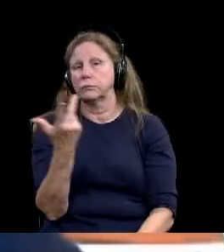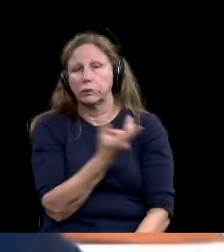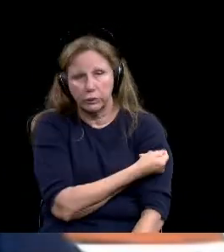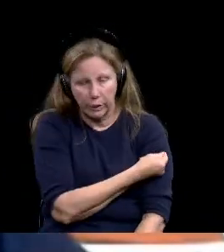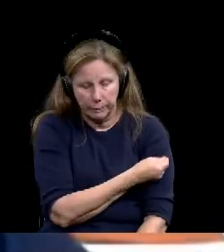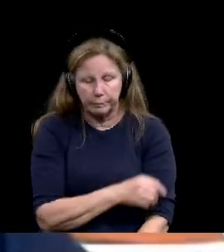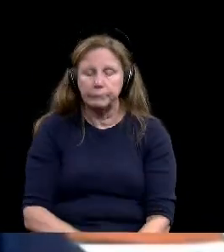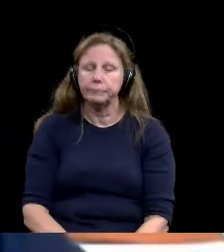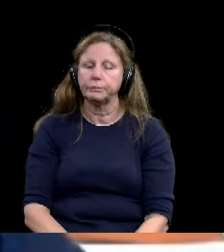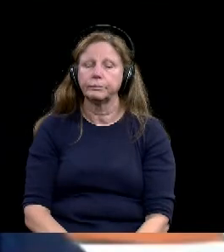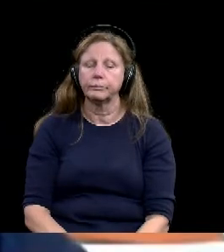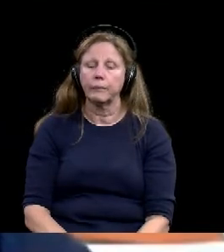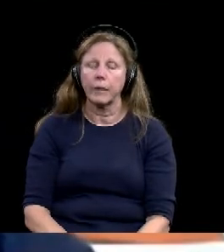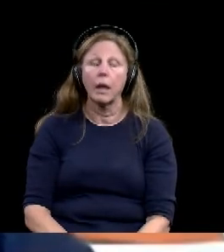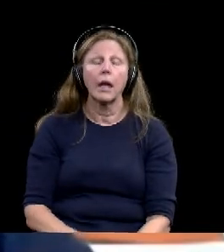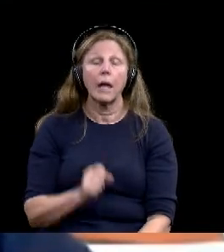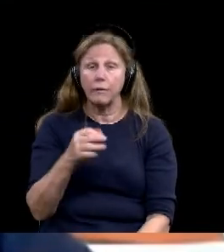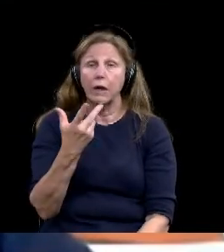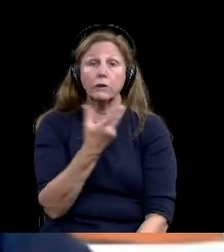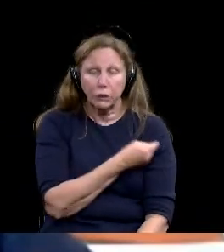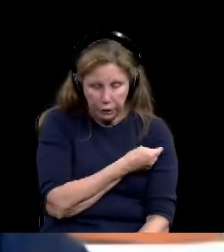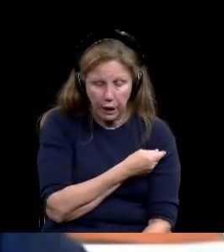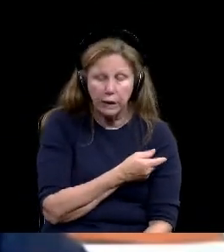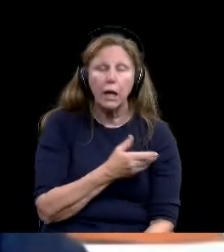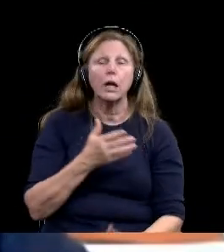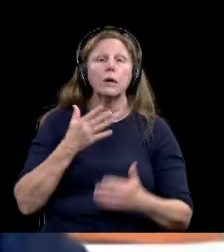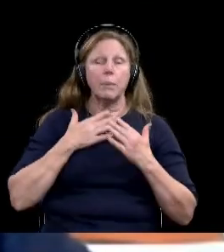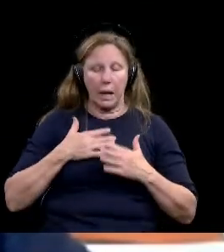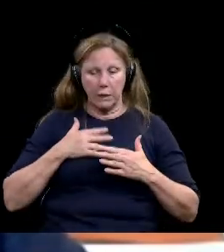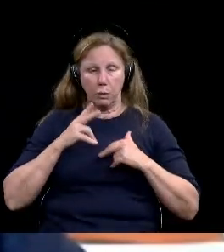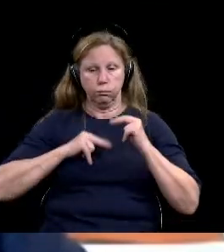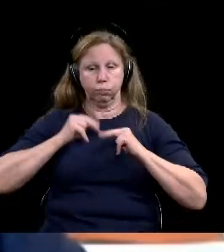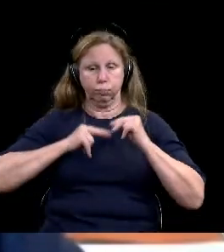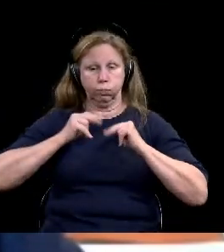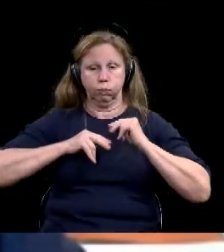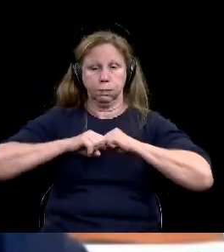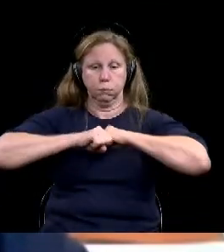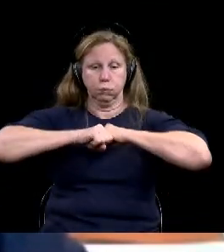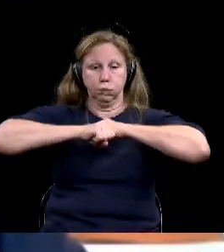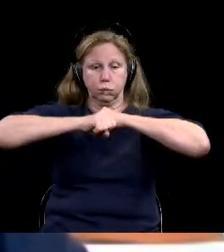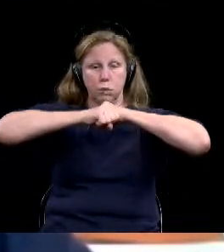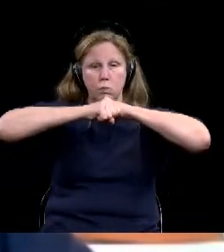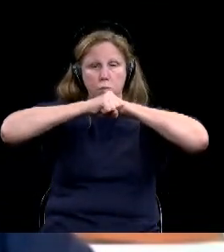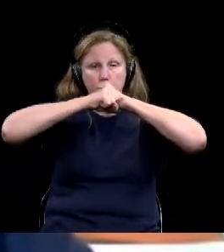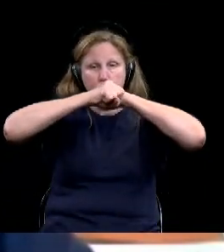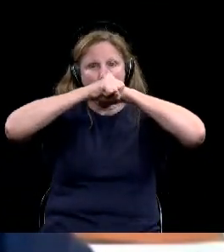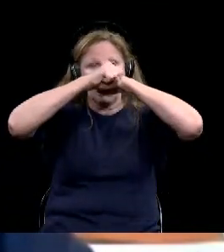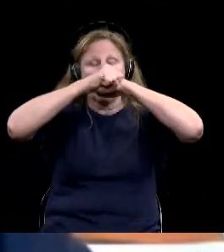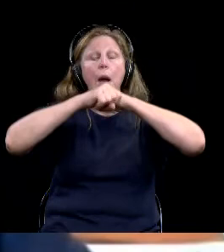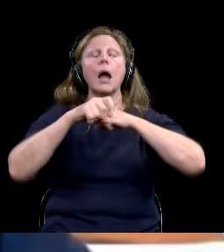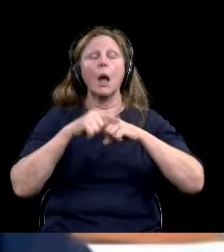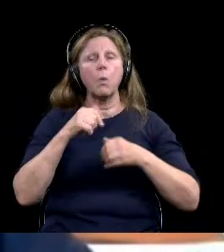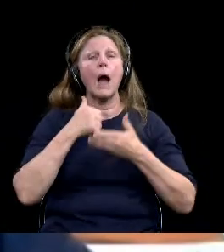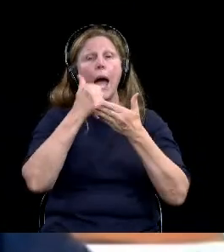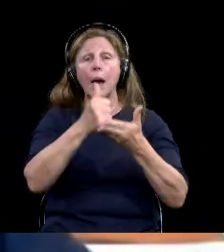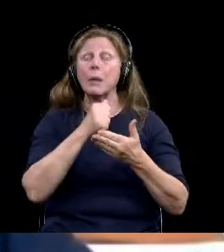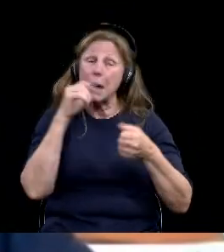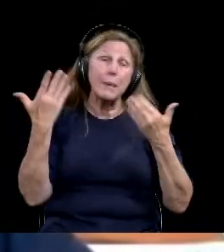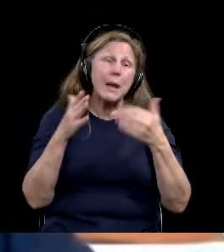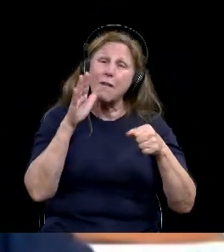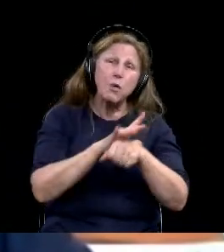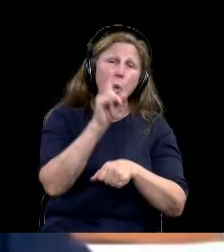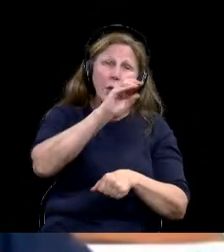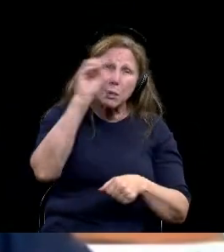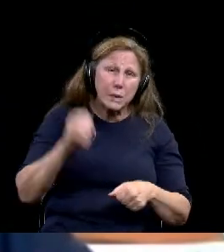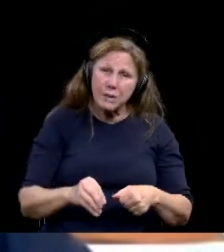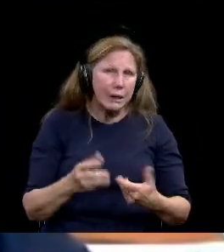form, if not 100%. There is no 100% vaccination for COVID available, but 90% above means that there's